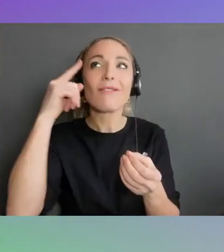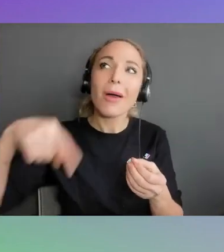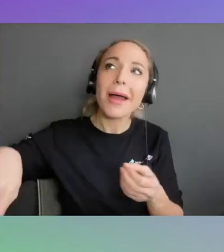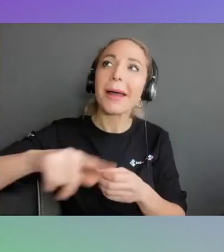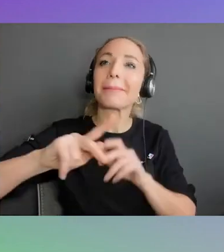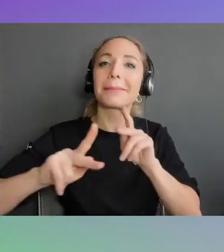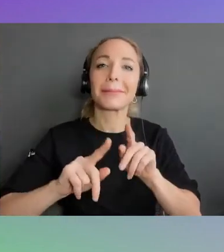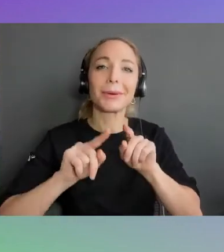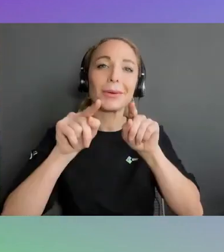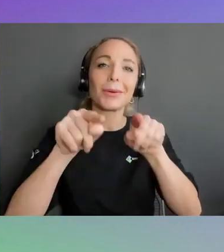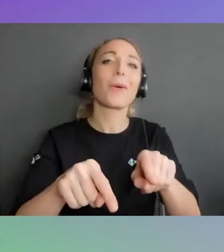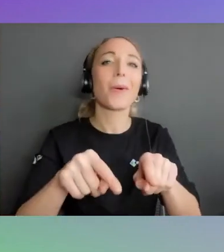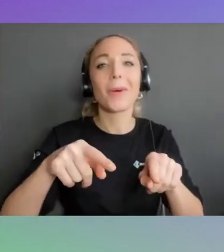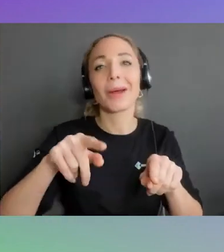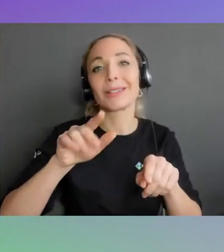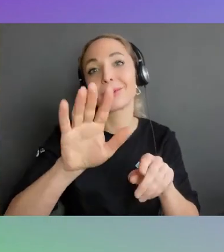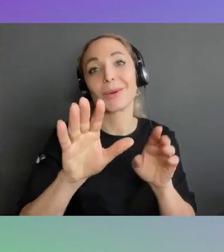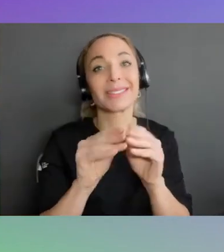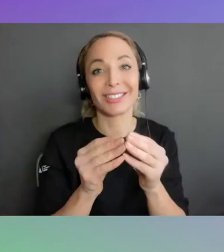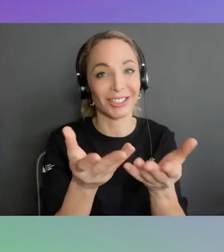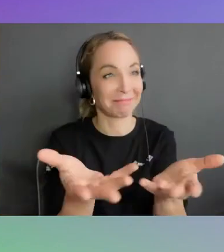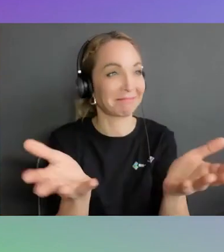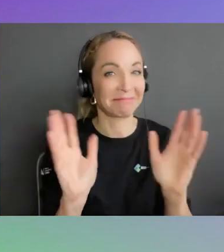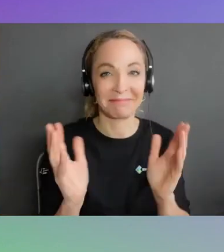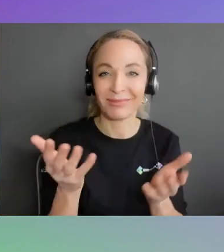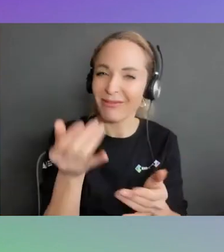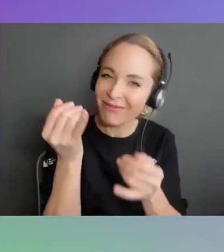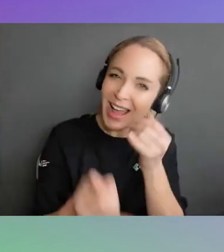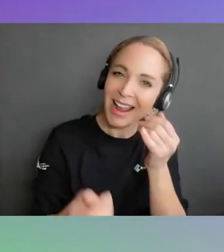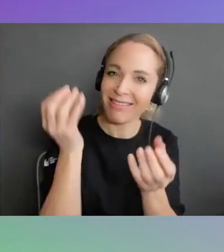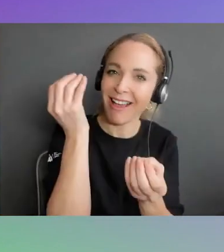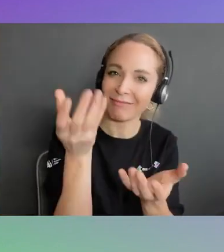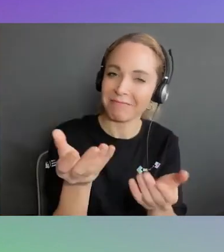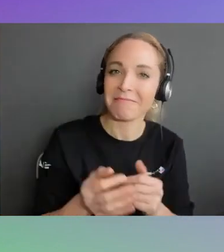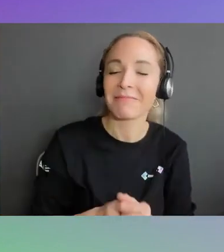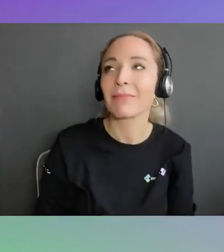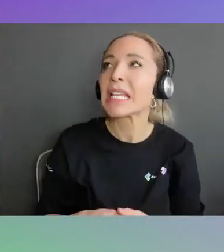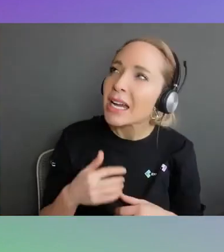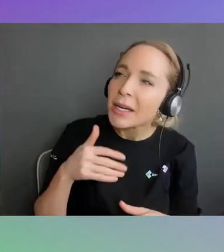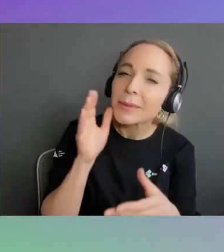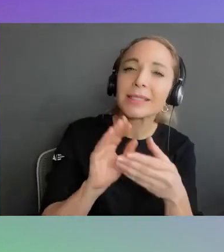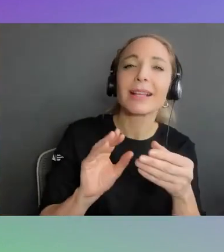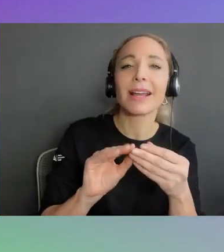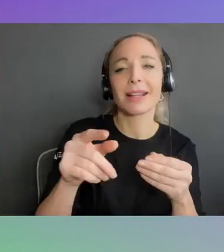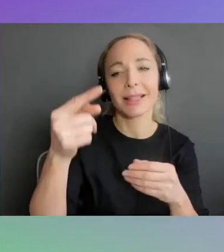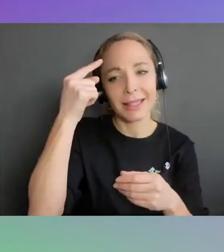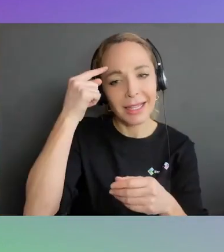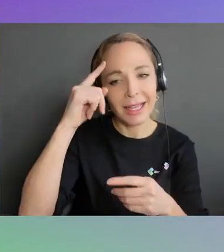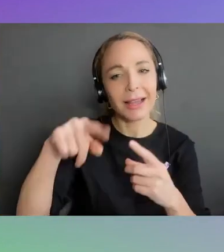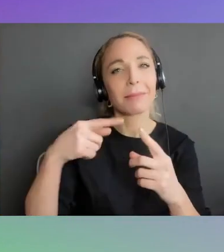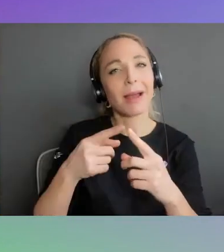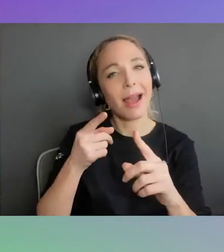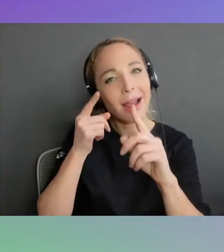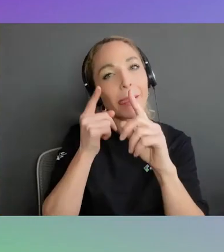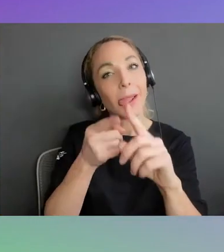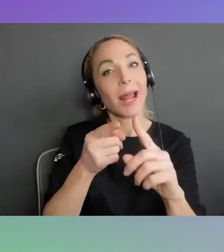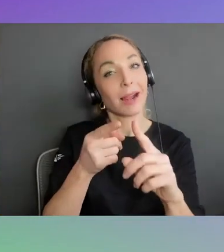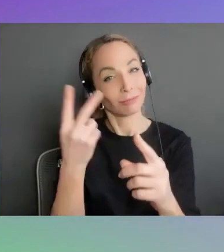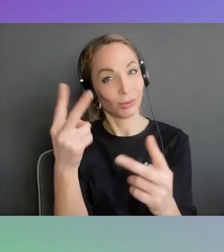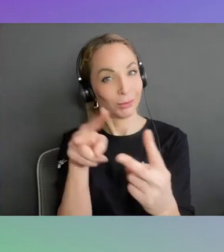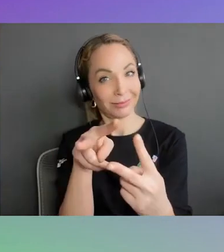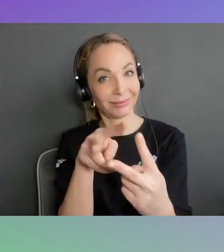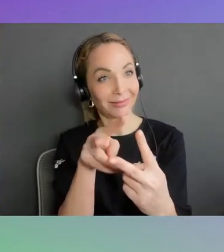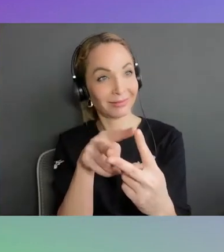session? I would say think about, does my design conform or does